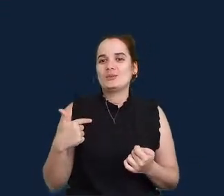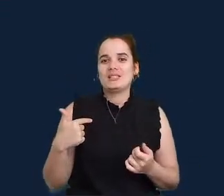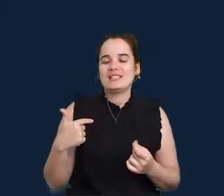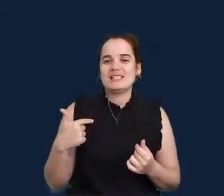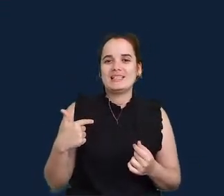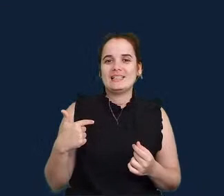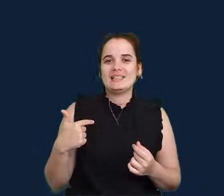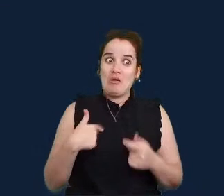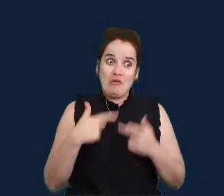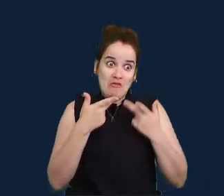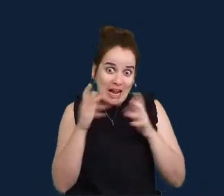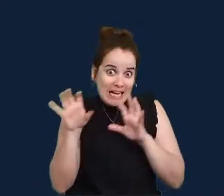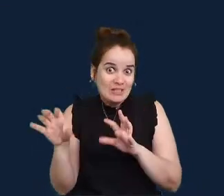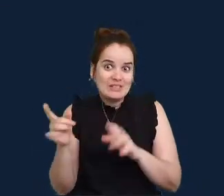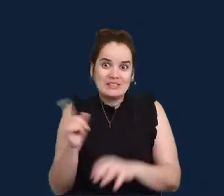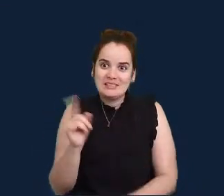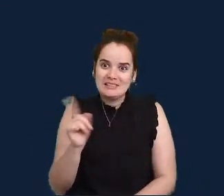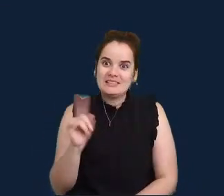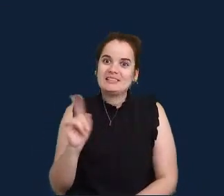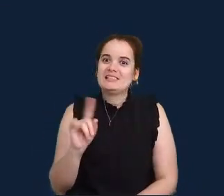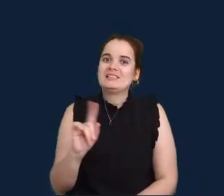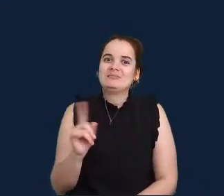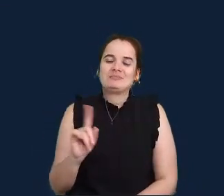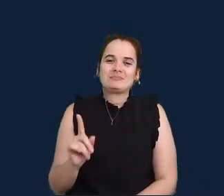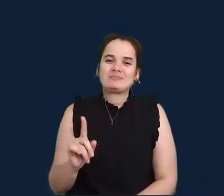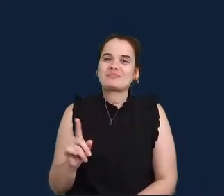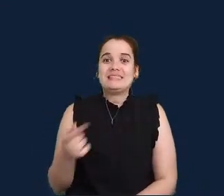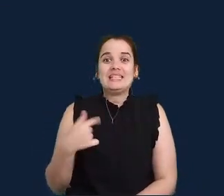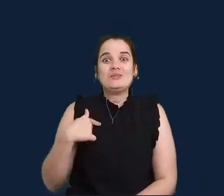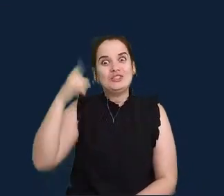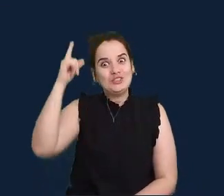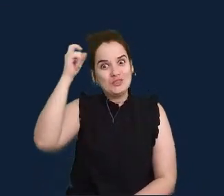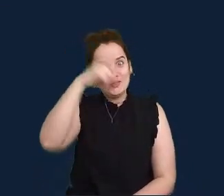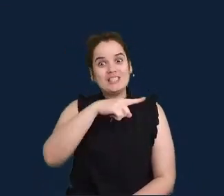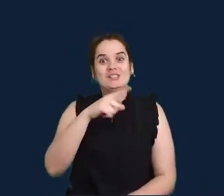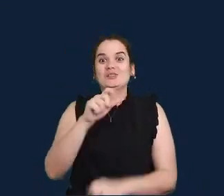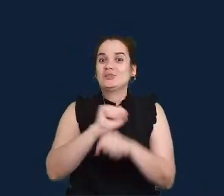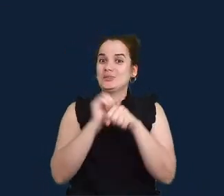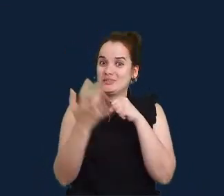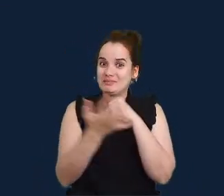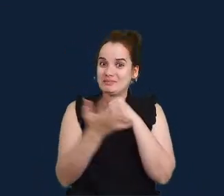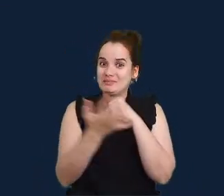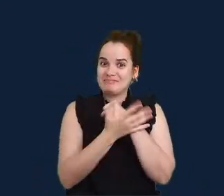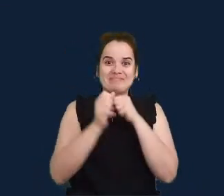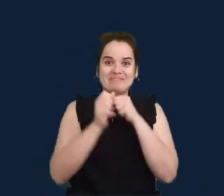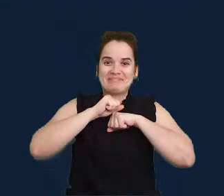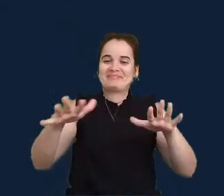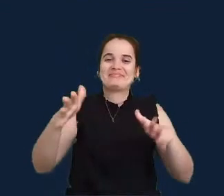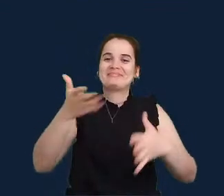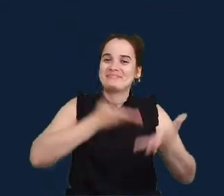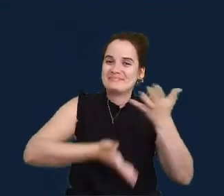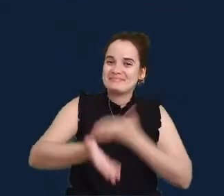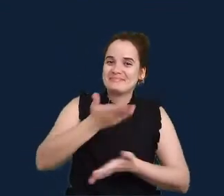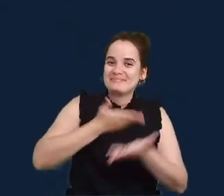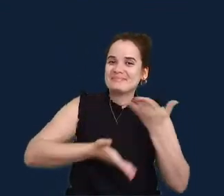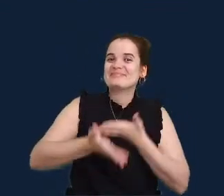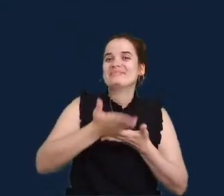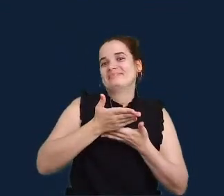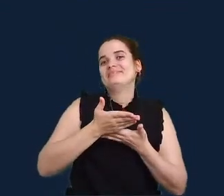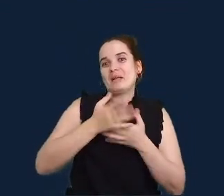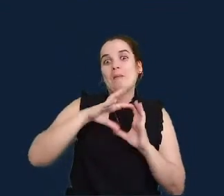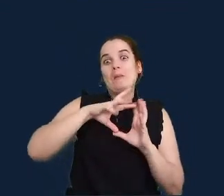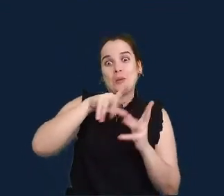it's not even places like Brazil and India that are huge populations. So of course will suffer,